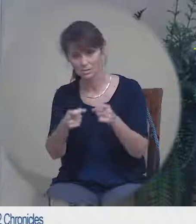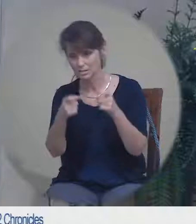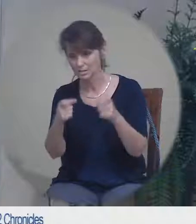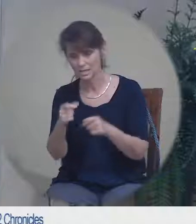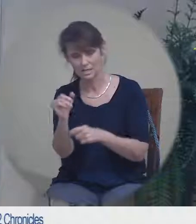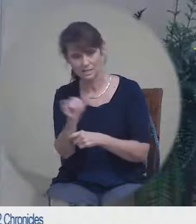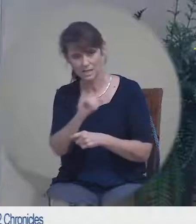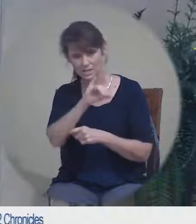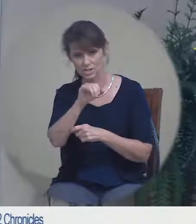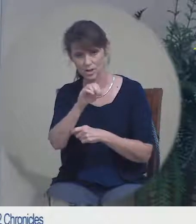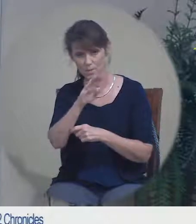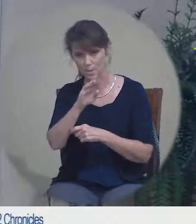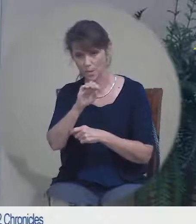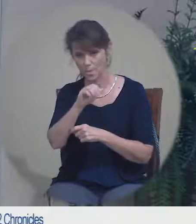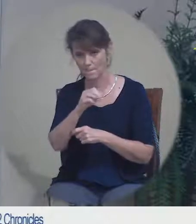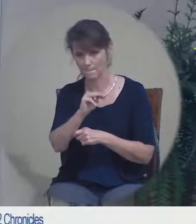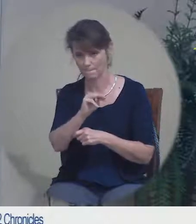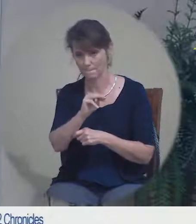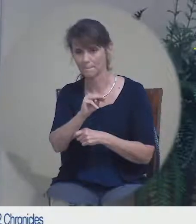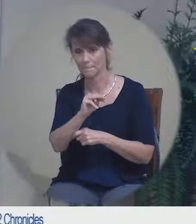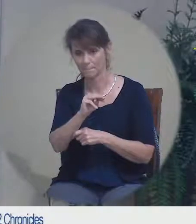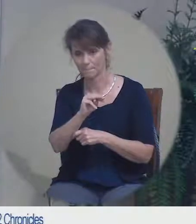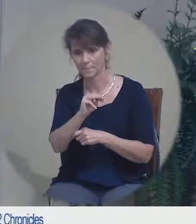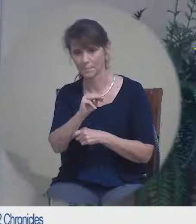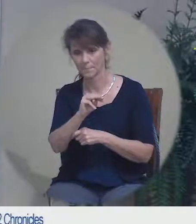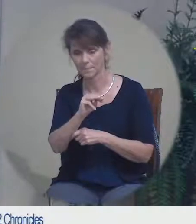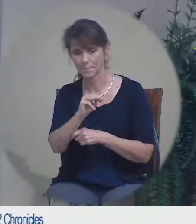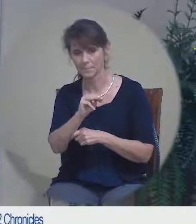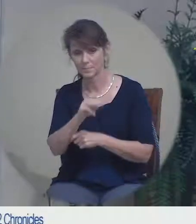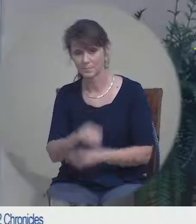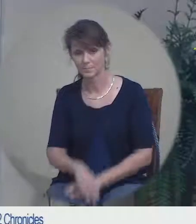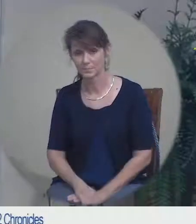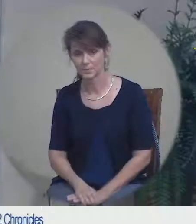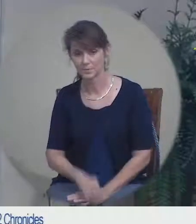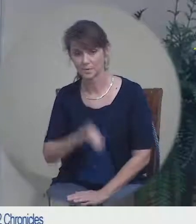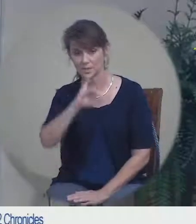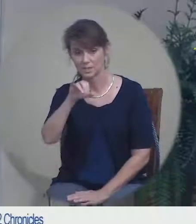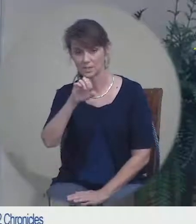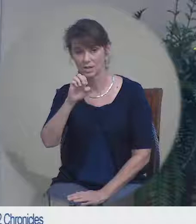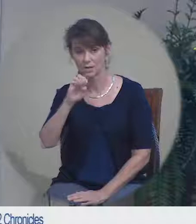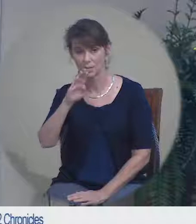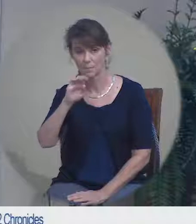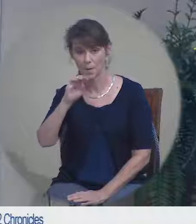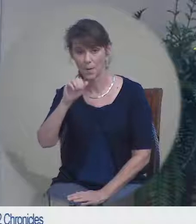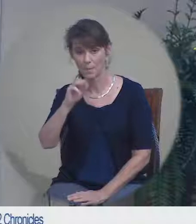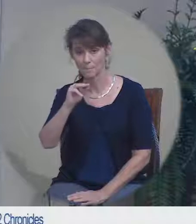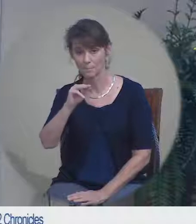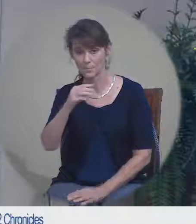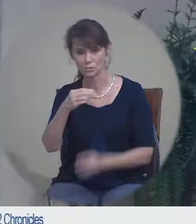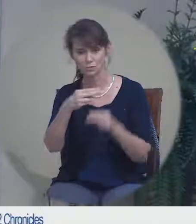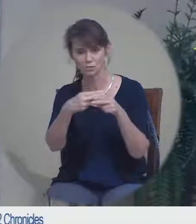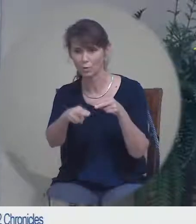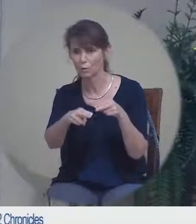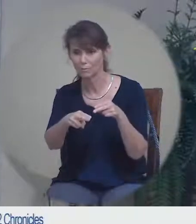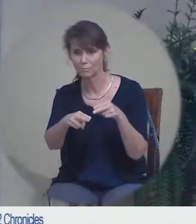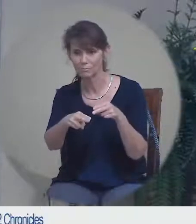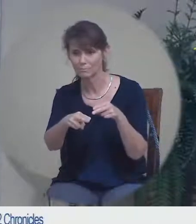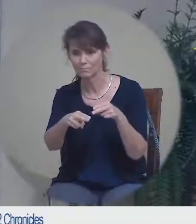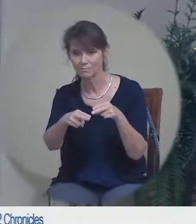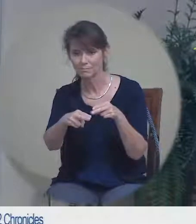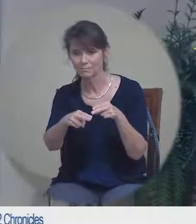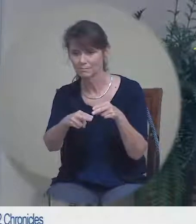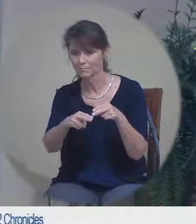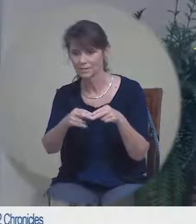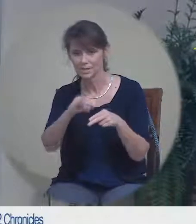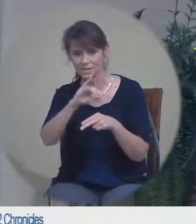made Israel to sin. But the thing is about Jeroboam, that's all we got. But you know, in 25 years of his